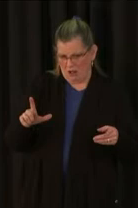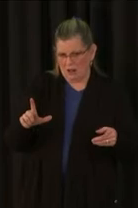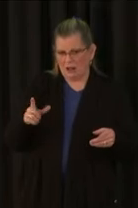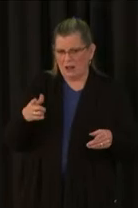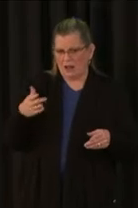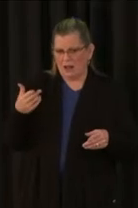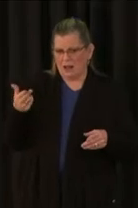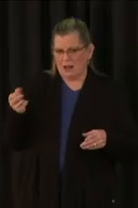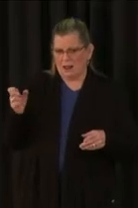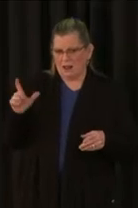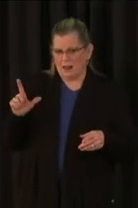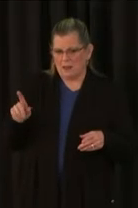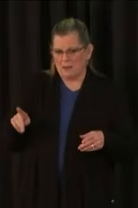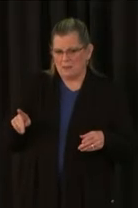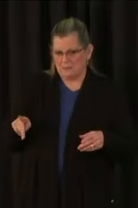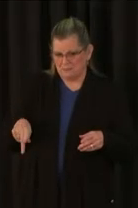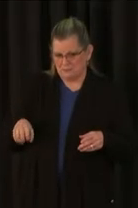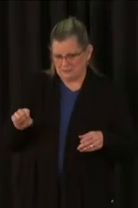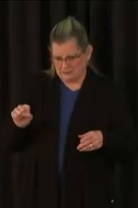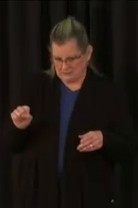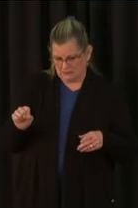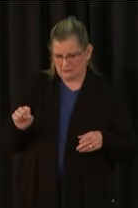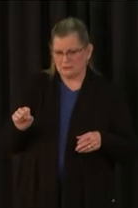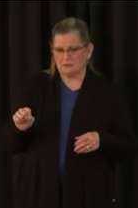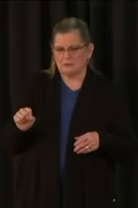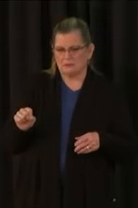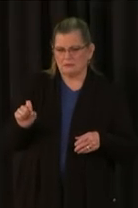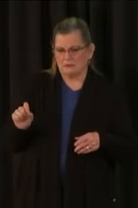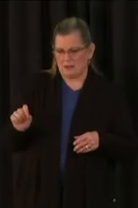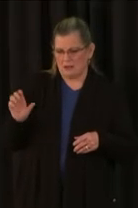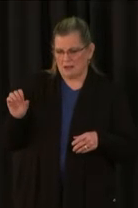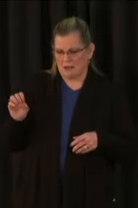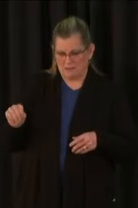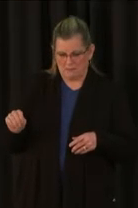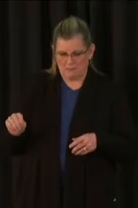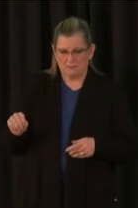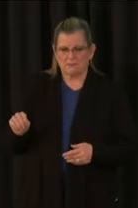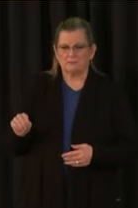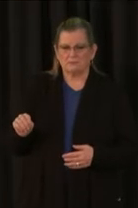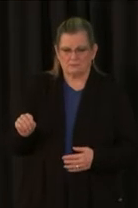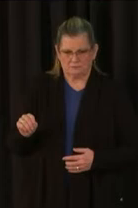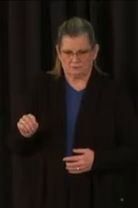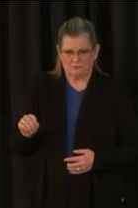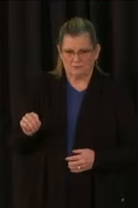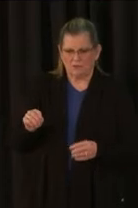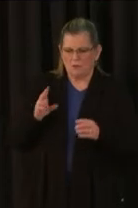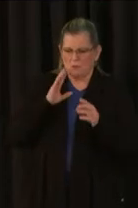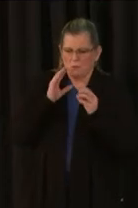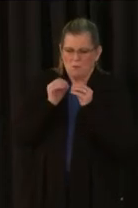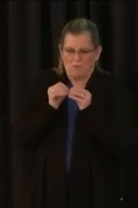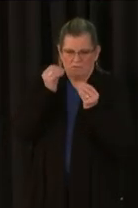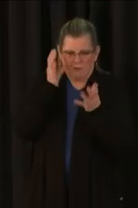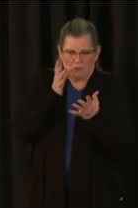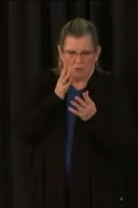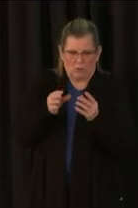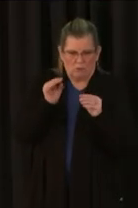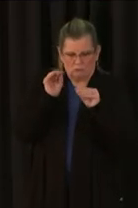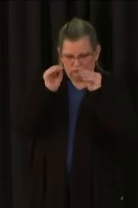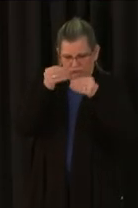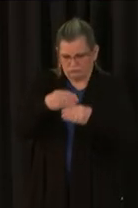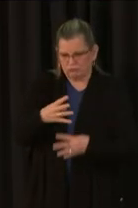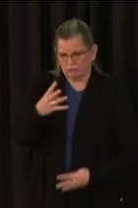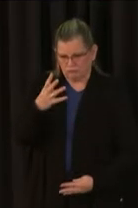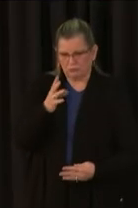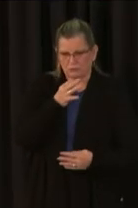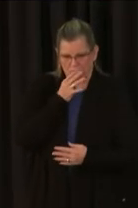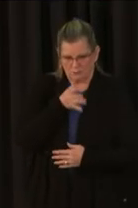Additionally, the Restaurant Association of Metropolitan Washington was slated to